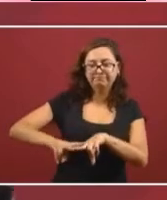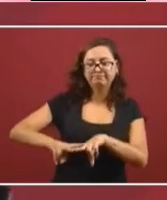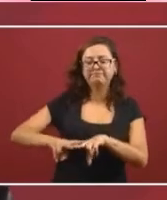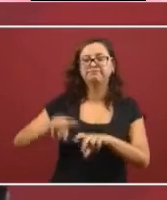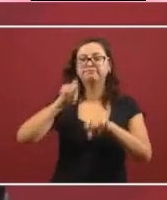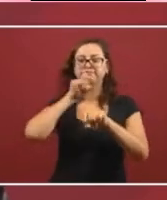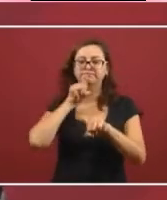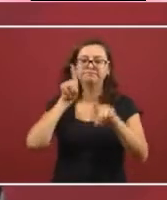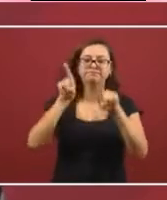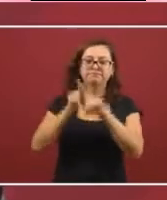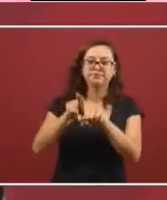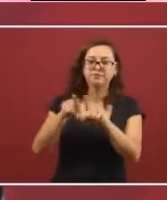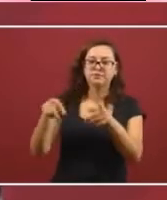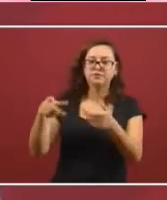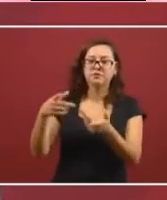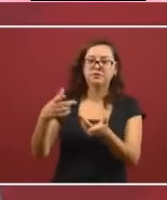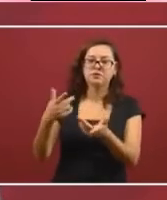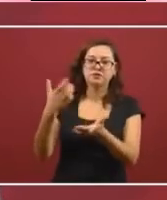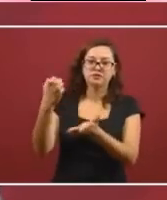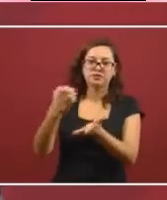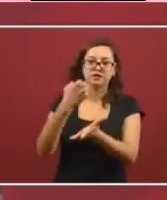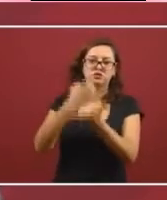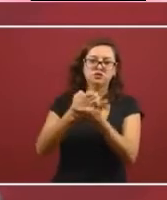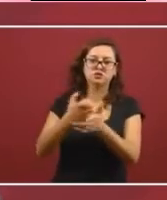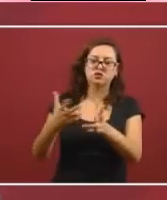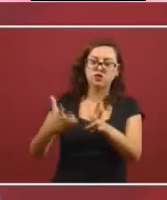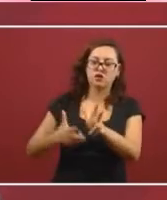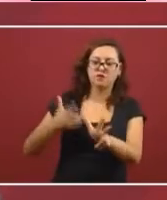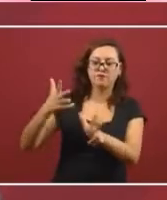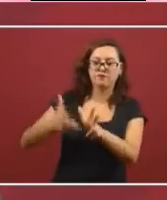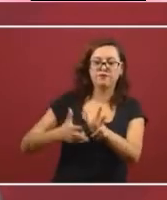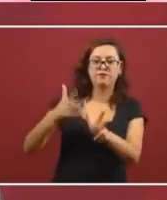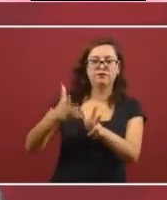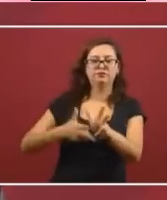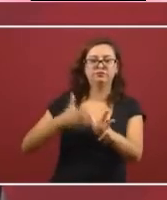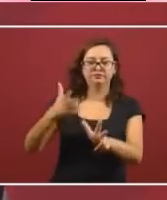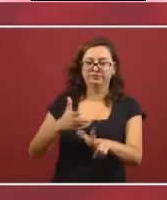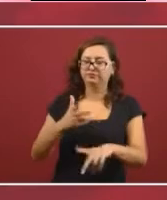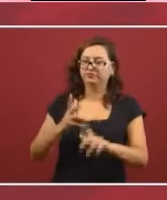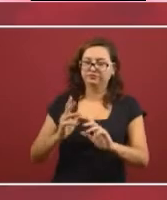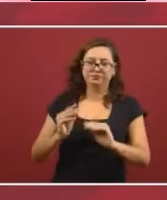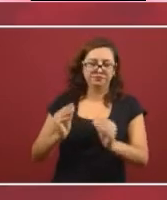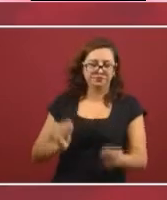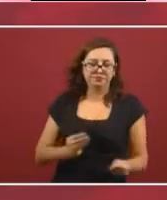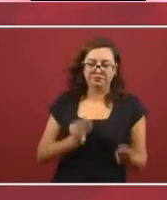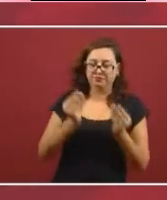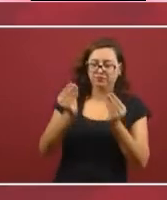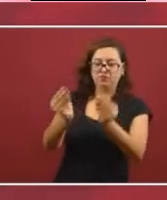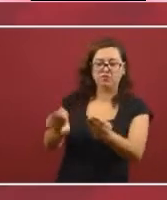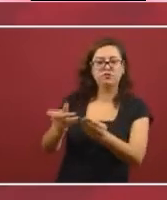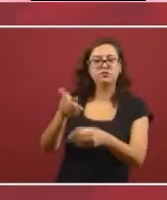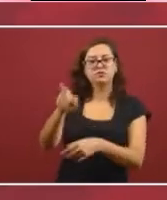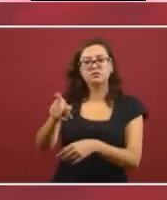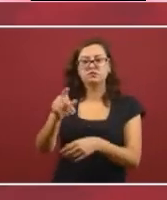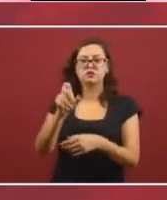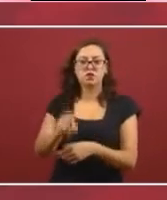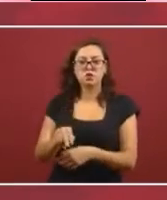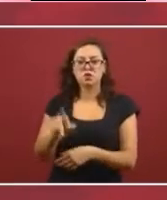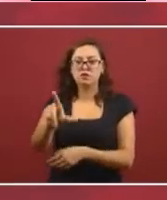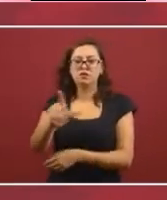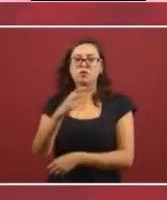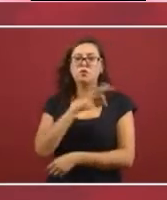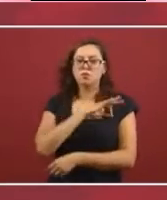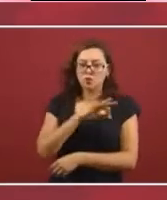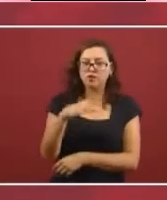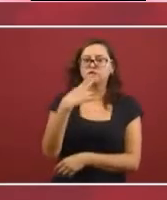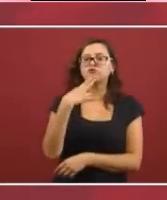estación, for the station and the transiting for the railroad, alrededor de 120 kilómetros, so they